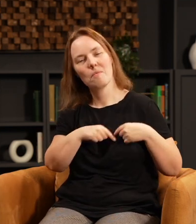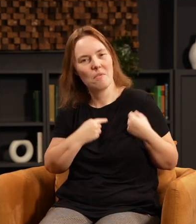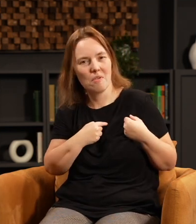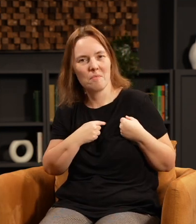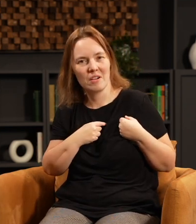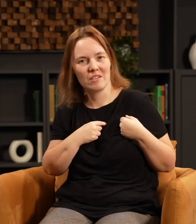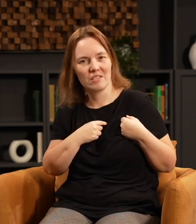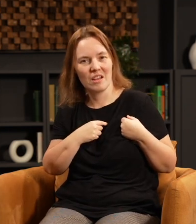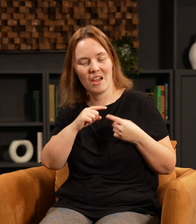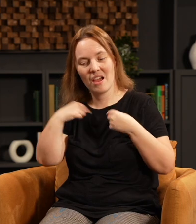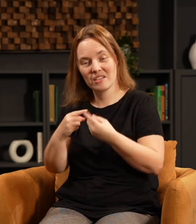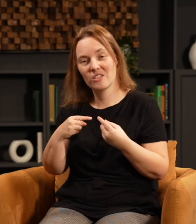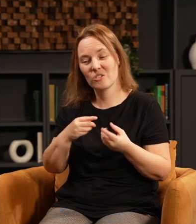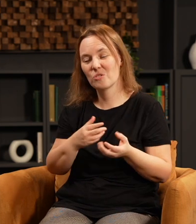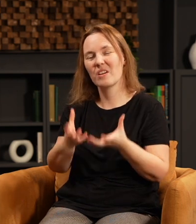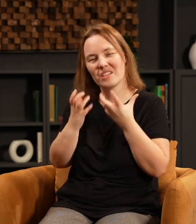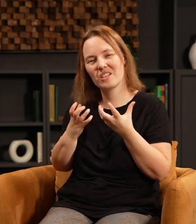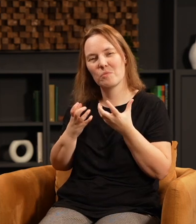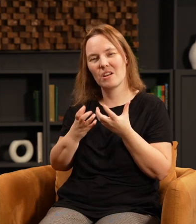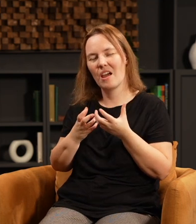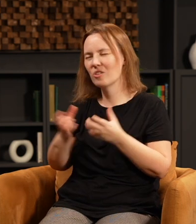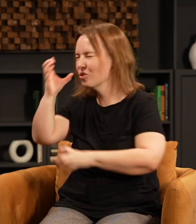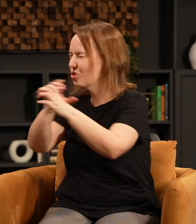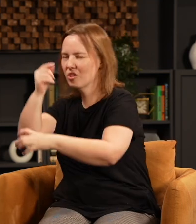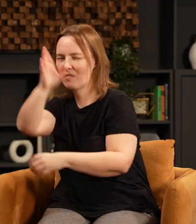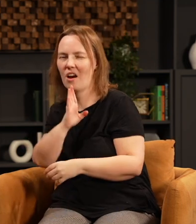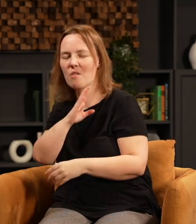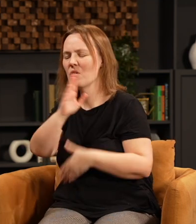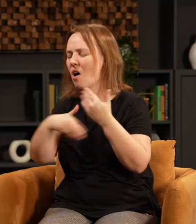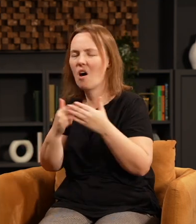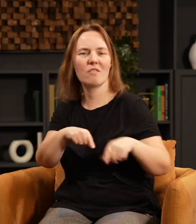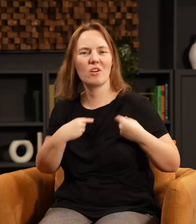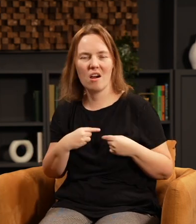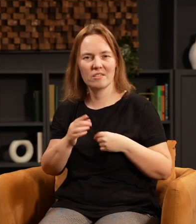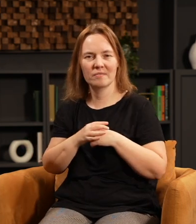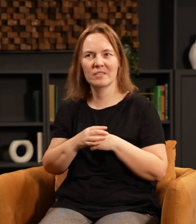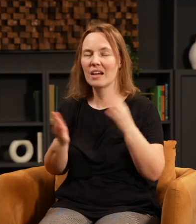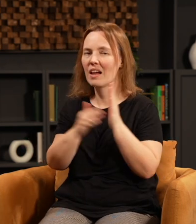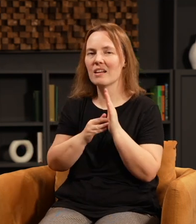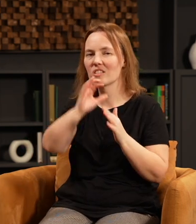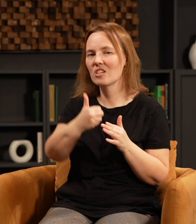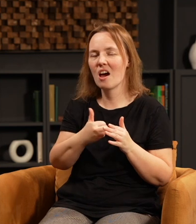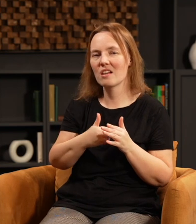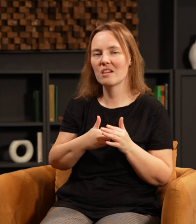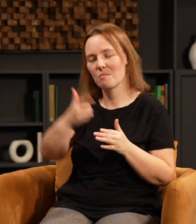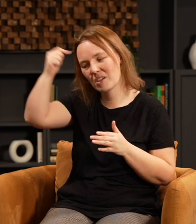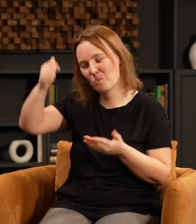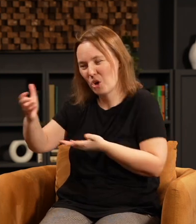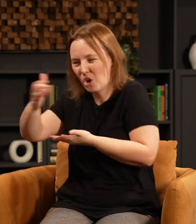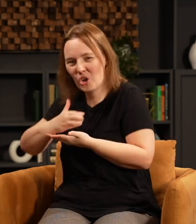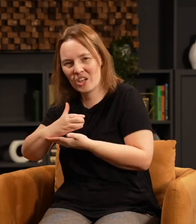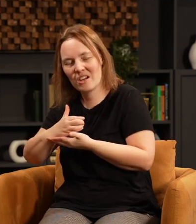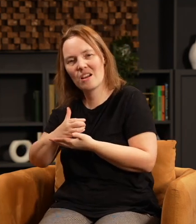and thirsty, that we are searching for God with all of our heart. And again, it's not because we're earning anything, but as we begin to